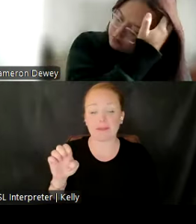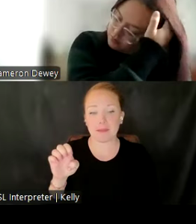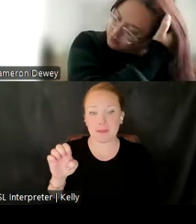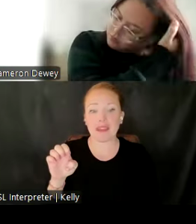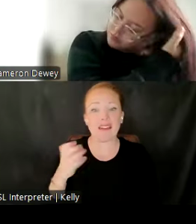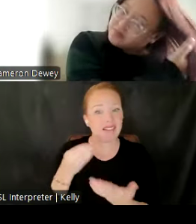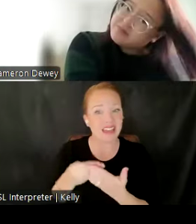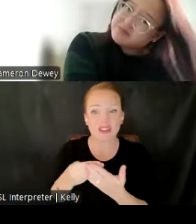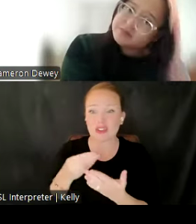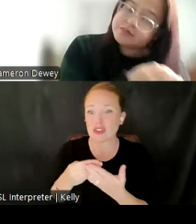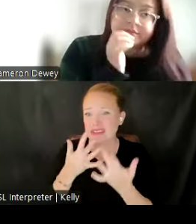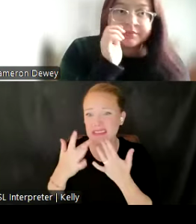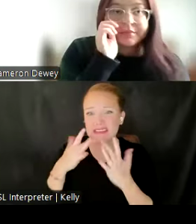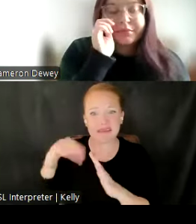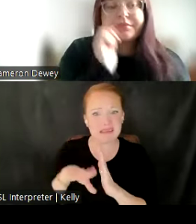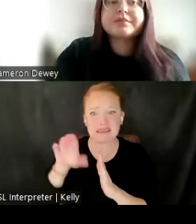financial instability,